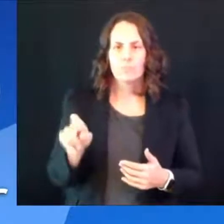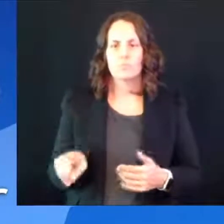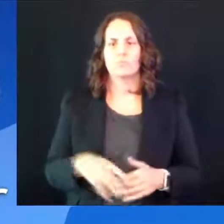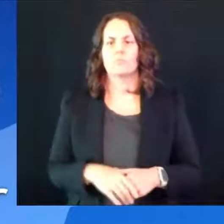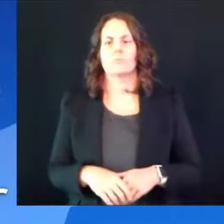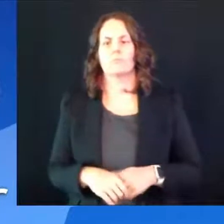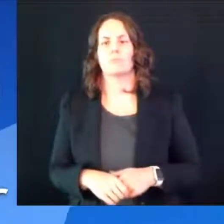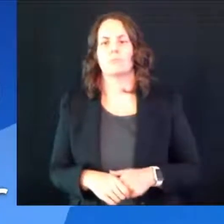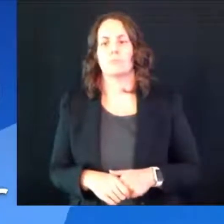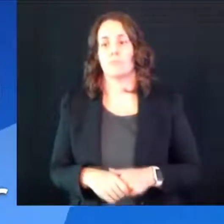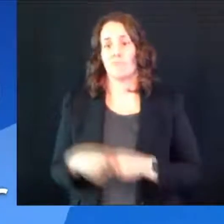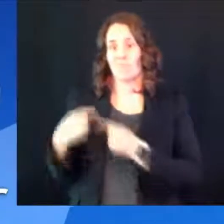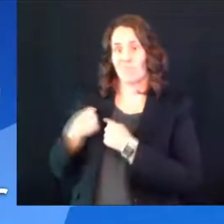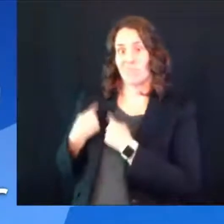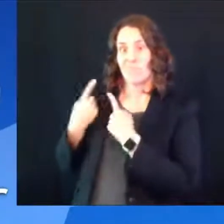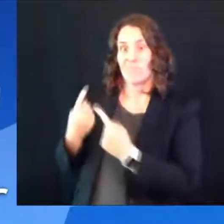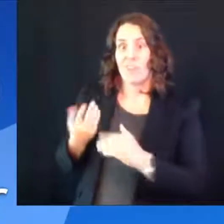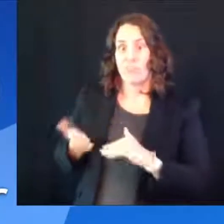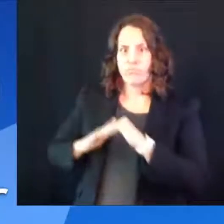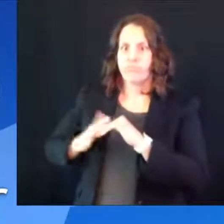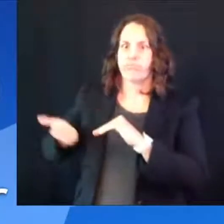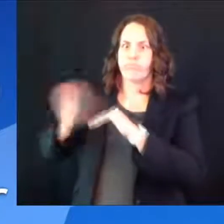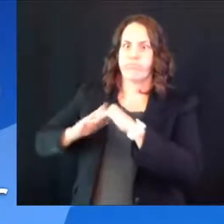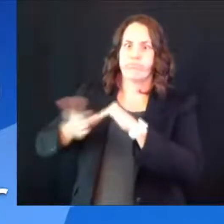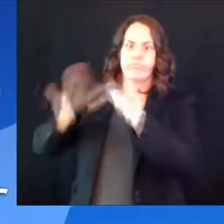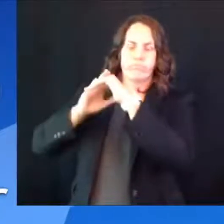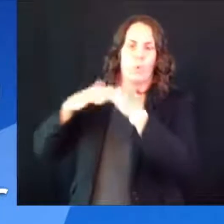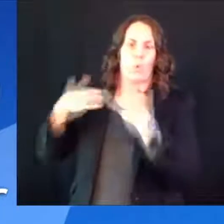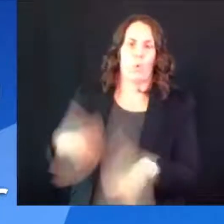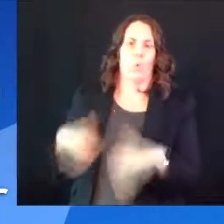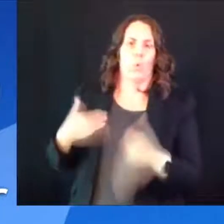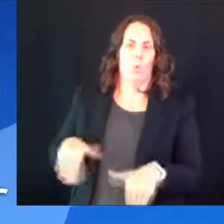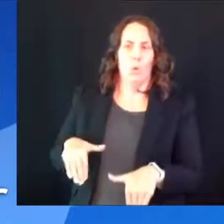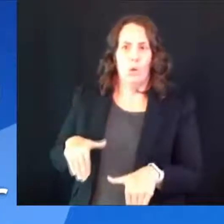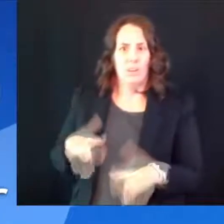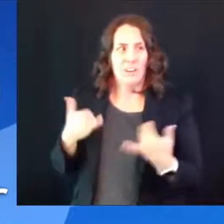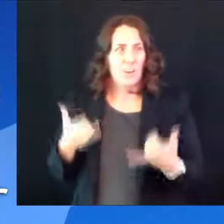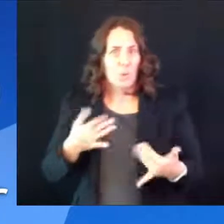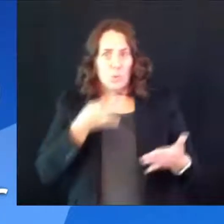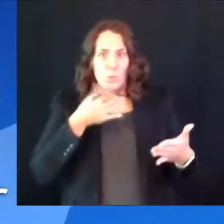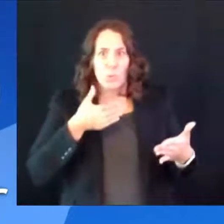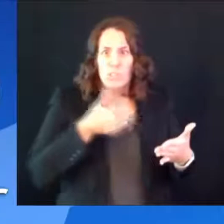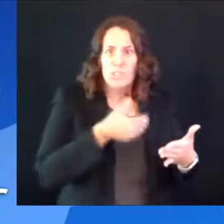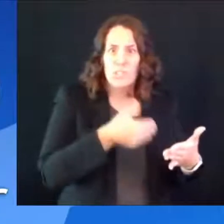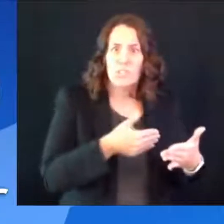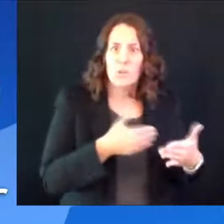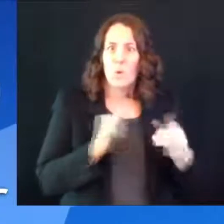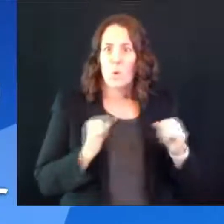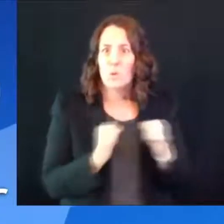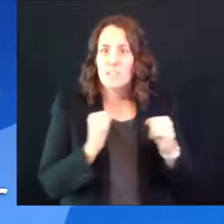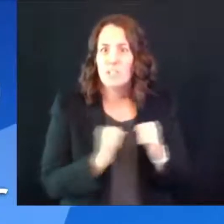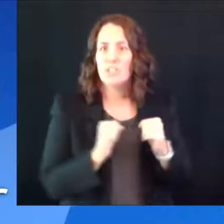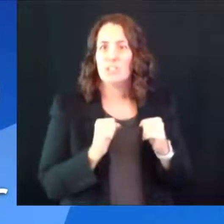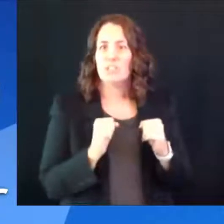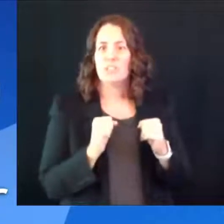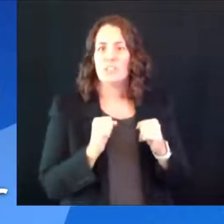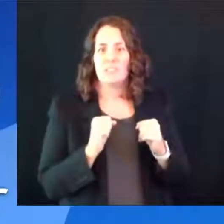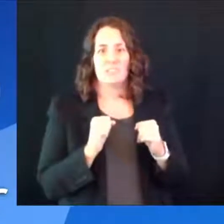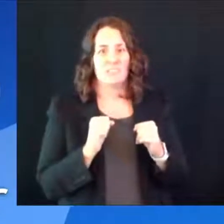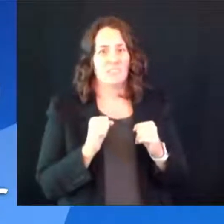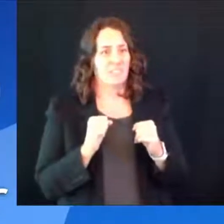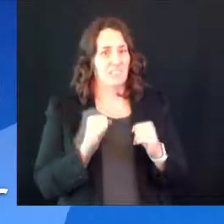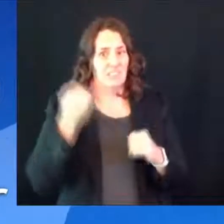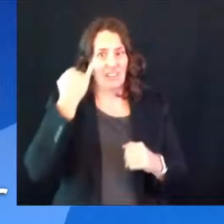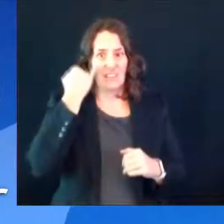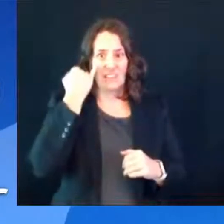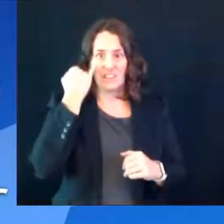with obviously the limiting of businesses, if some businesses have to close again, what changes